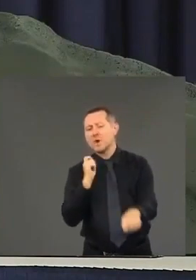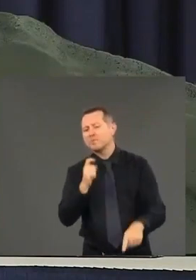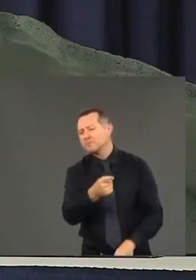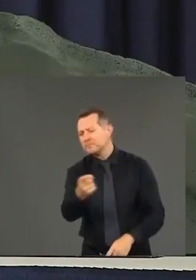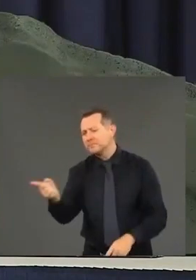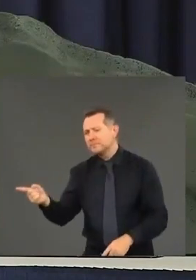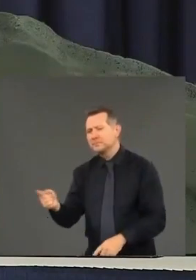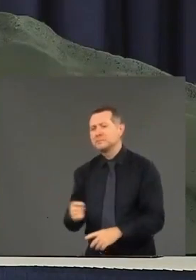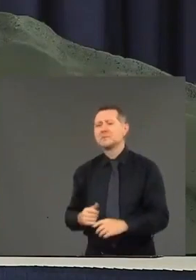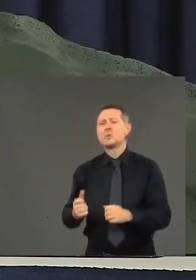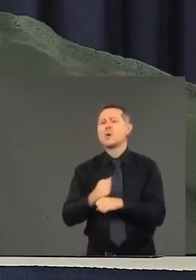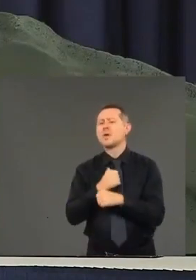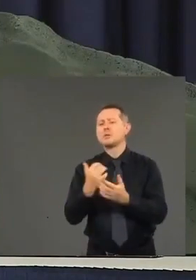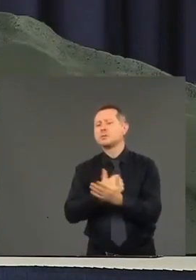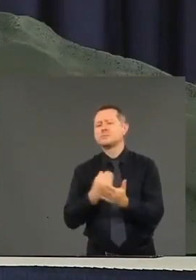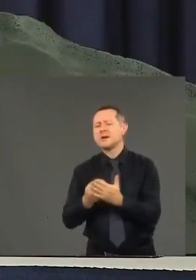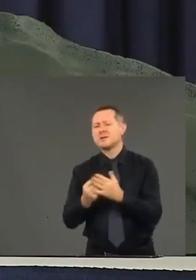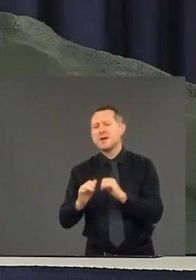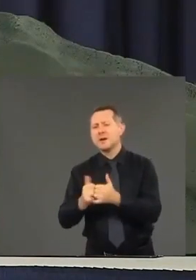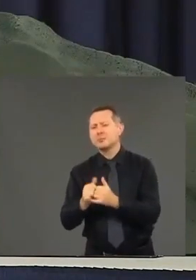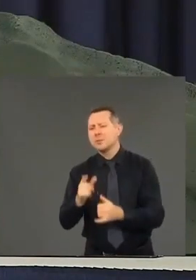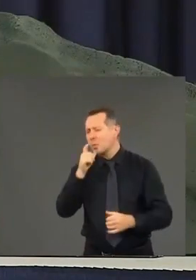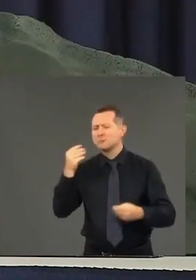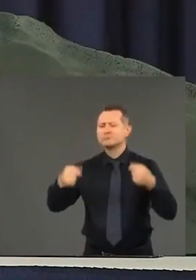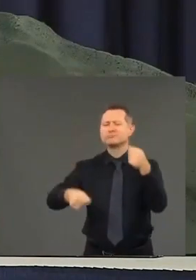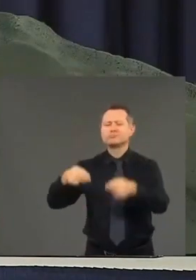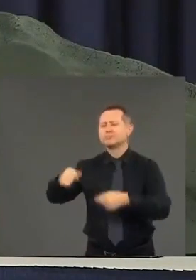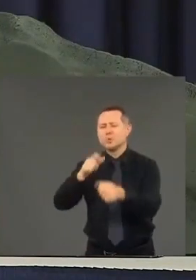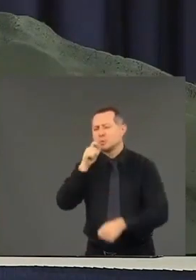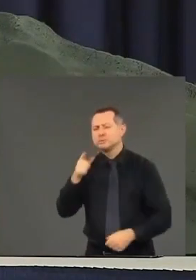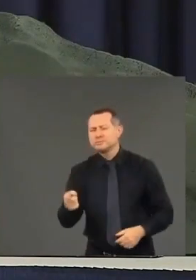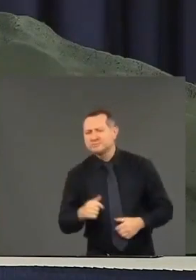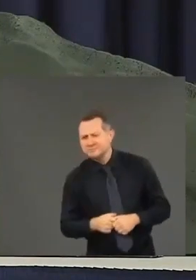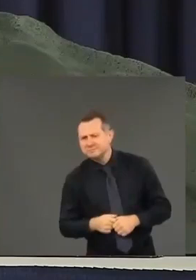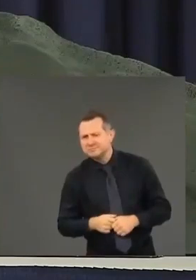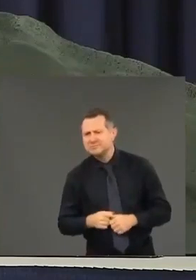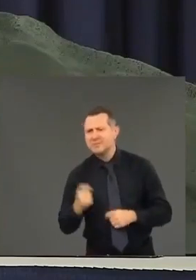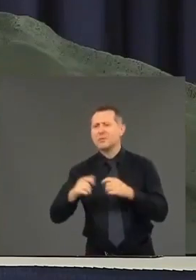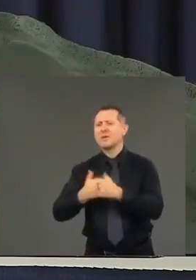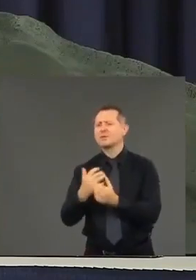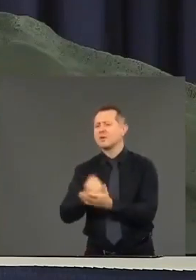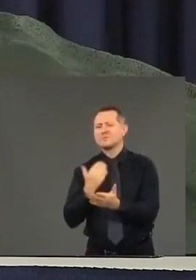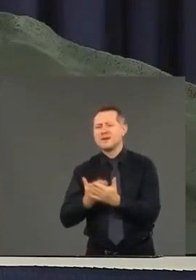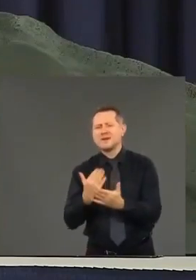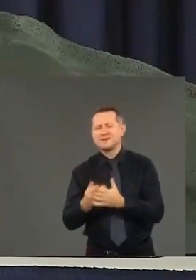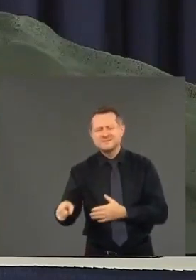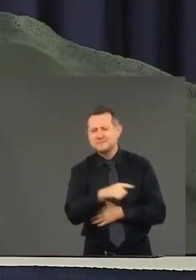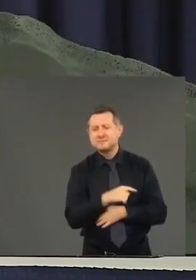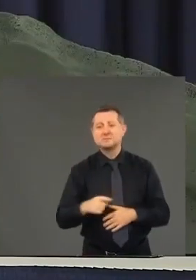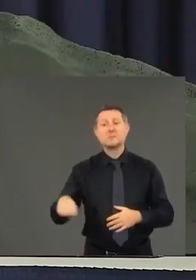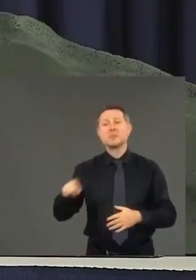Who pays you? Where do you get your money from? Who pays your salary? They won't